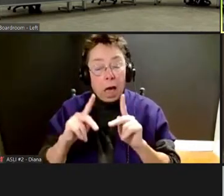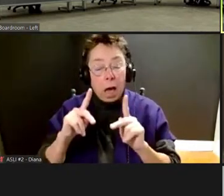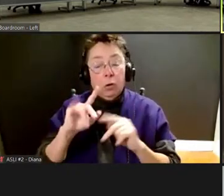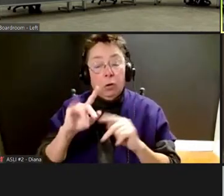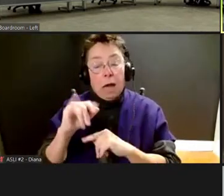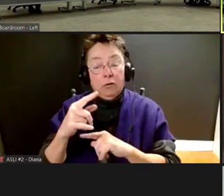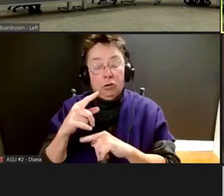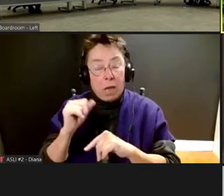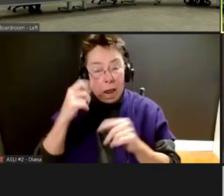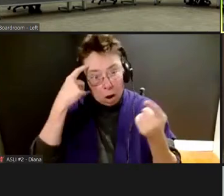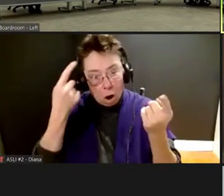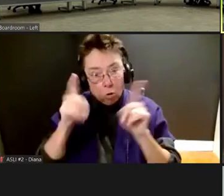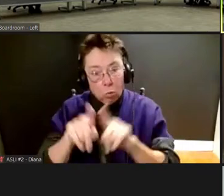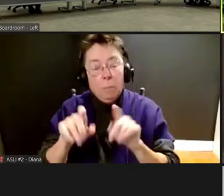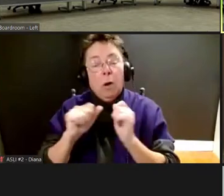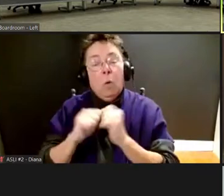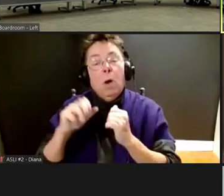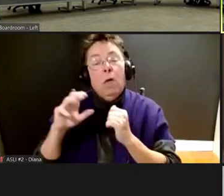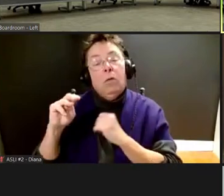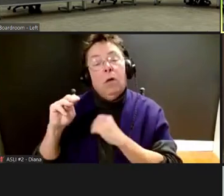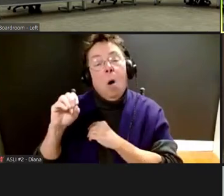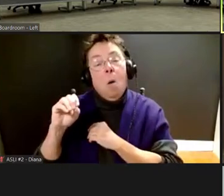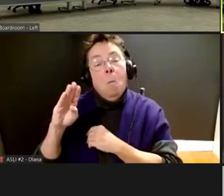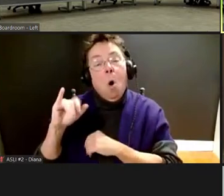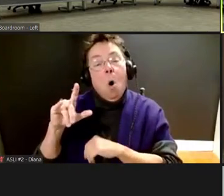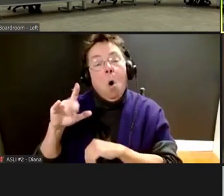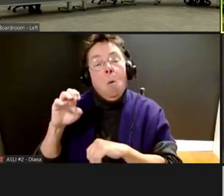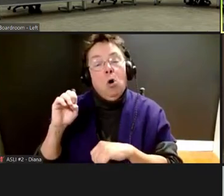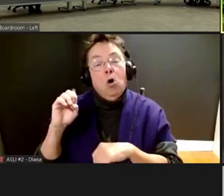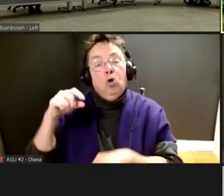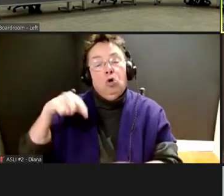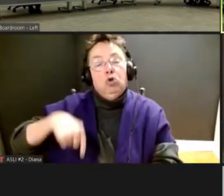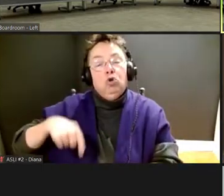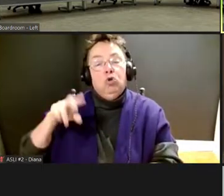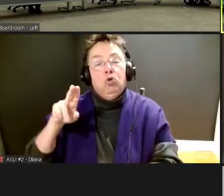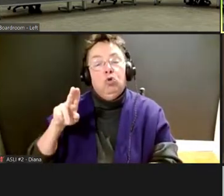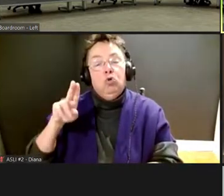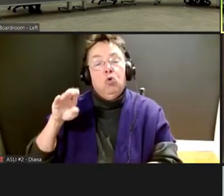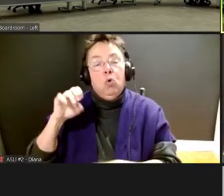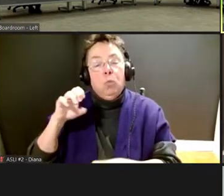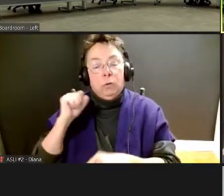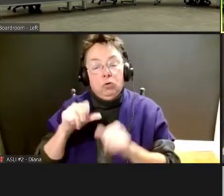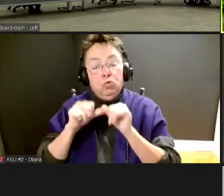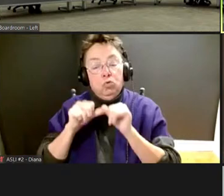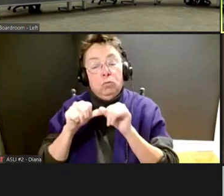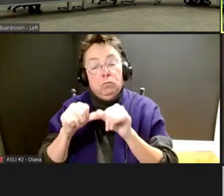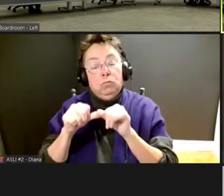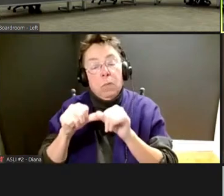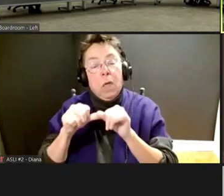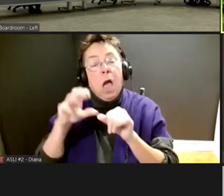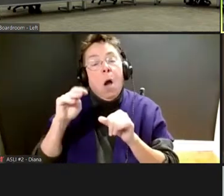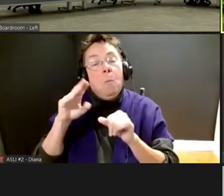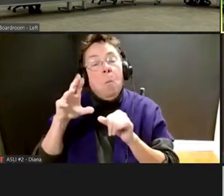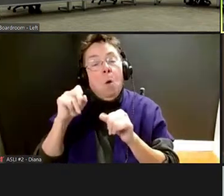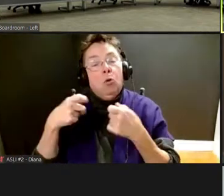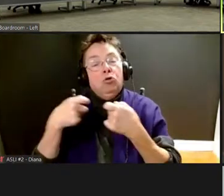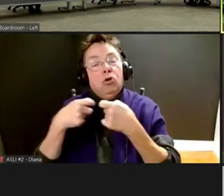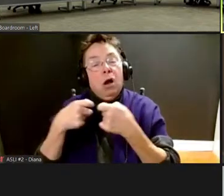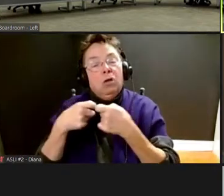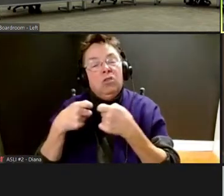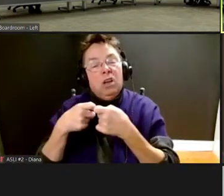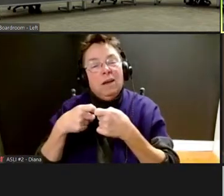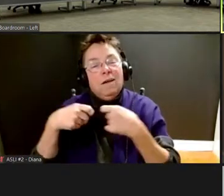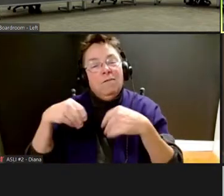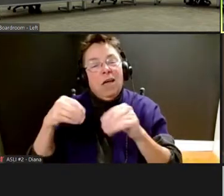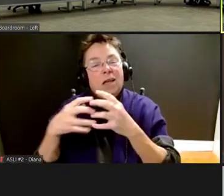agreement with Mobile Cubes to install, operate, and maintain mobile charging vending machines